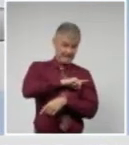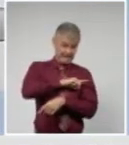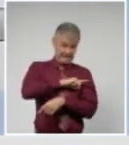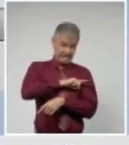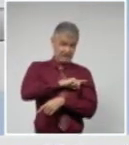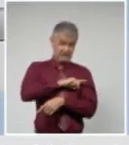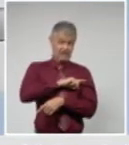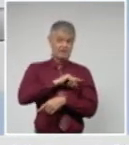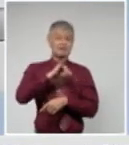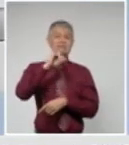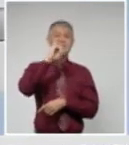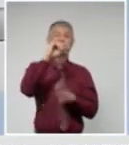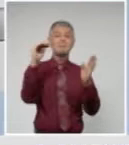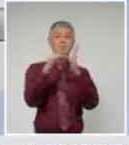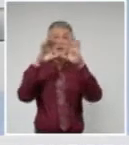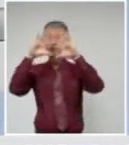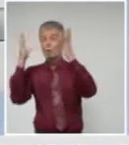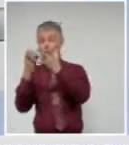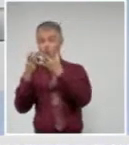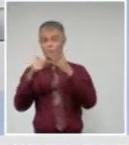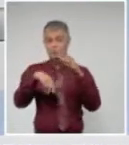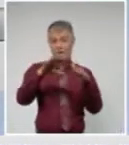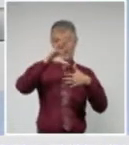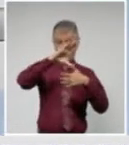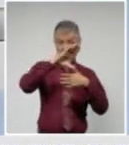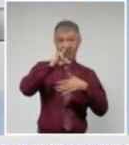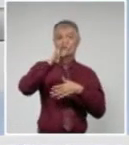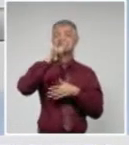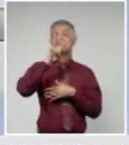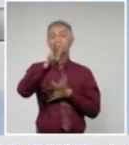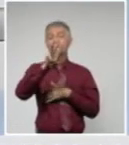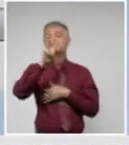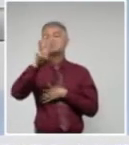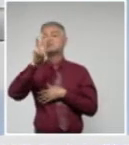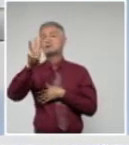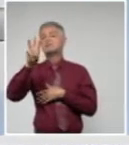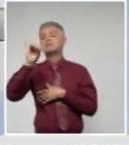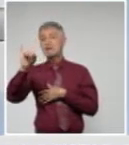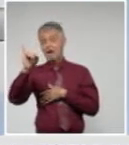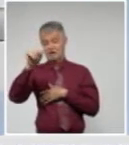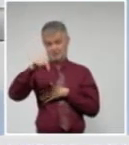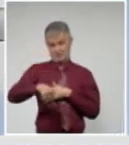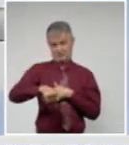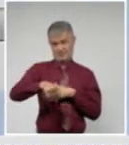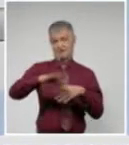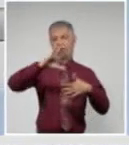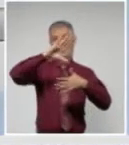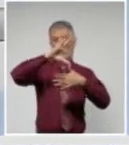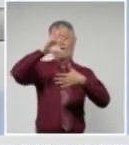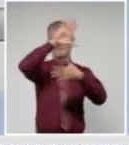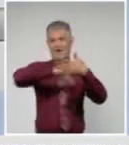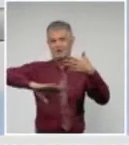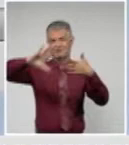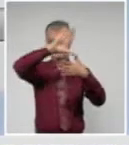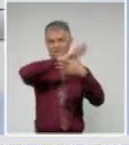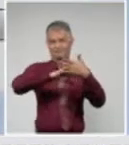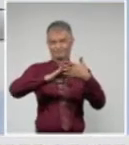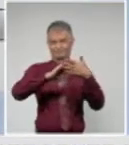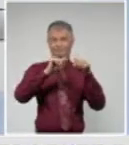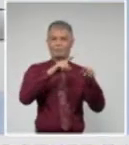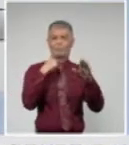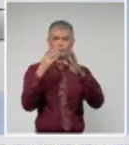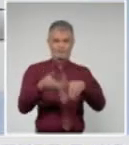3,336 people died of COVID-19 in the region yesterday, for a death toll in the Americas